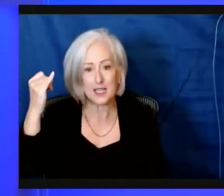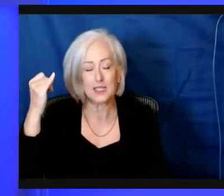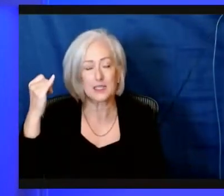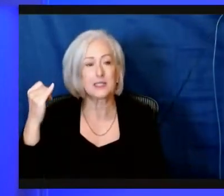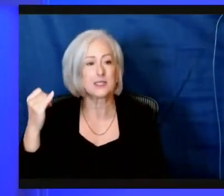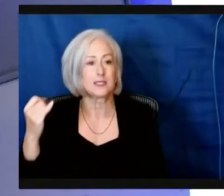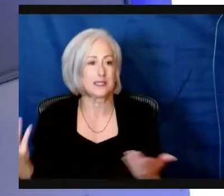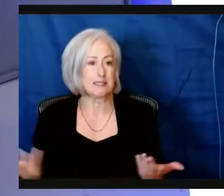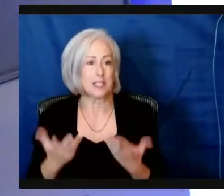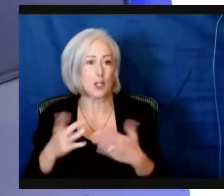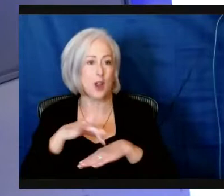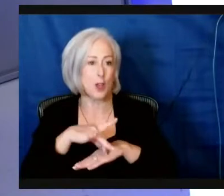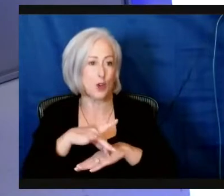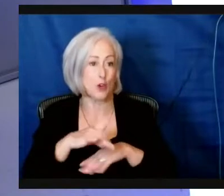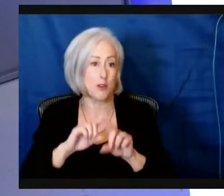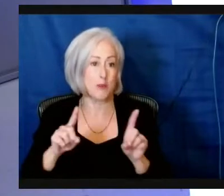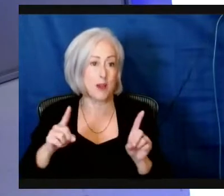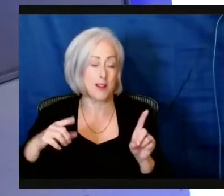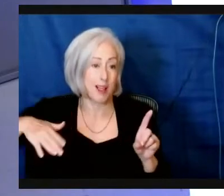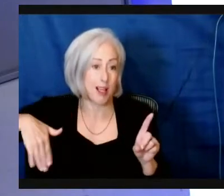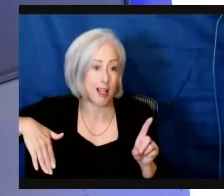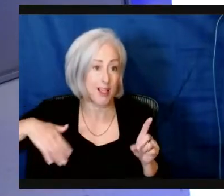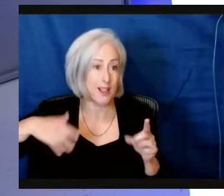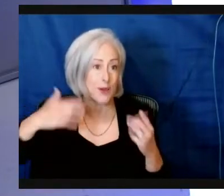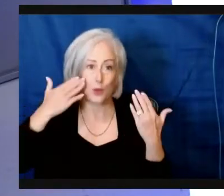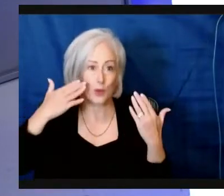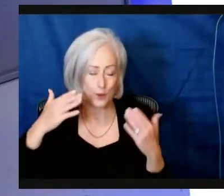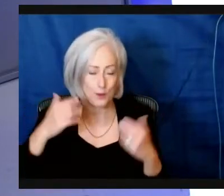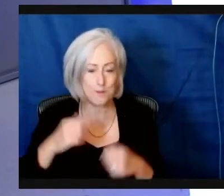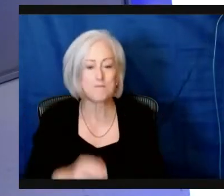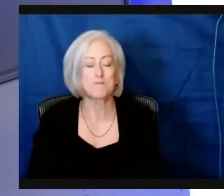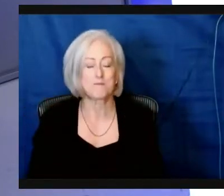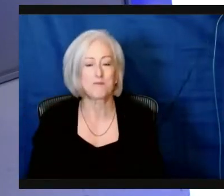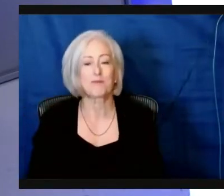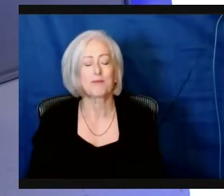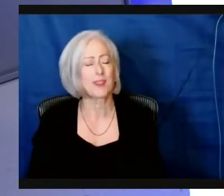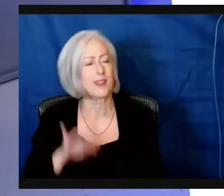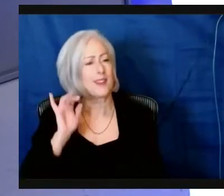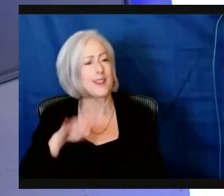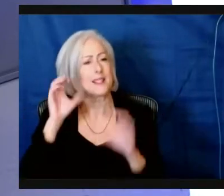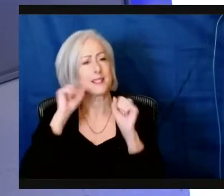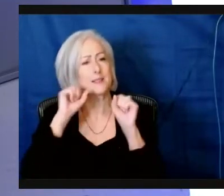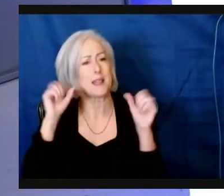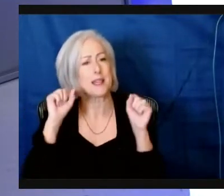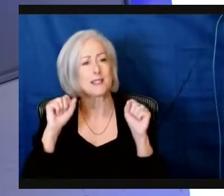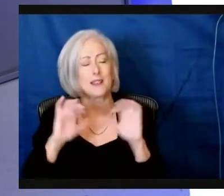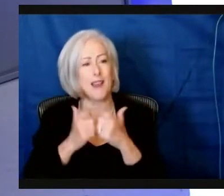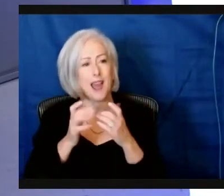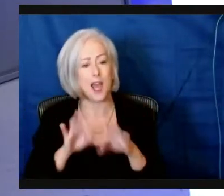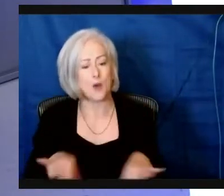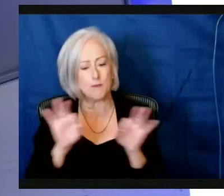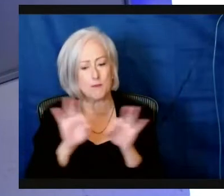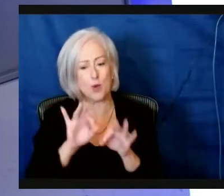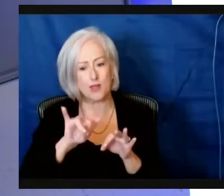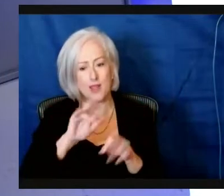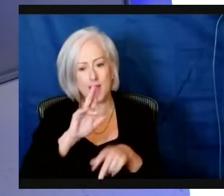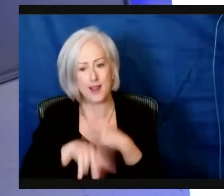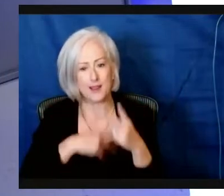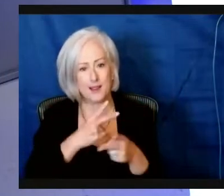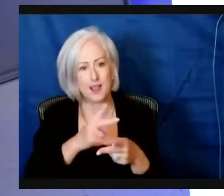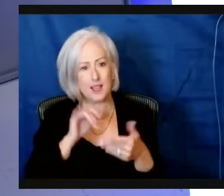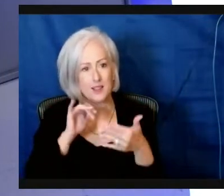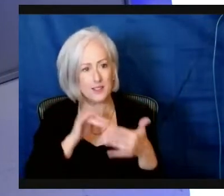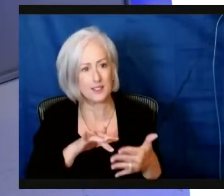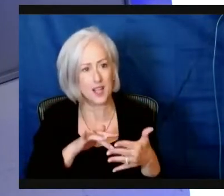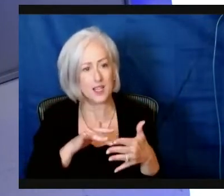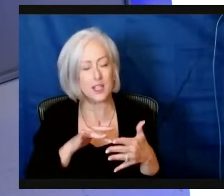that. Wow, that is amazing stuff. So how important are these kinds of studies, do you think, for fighting disease like cancer and helping us stay healthy here on